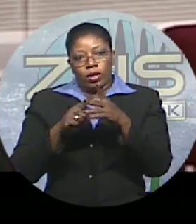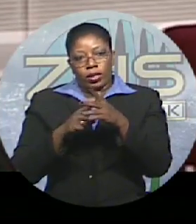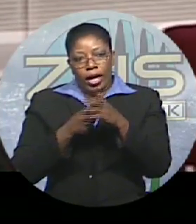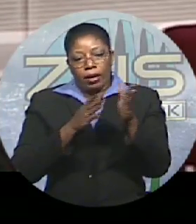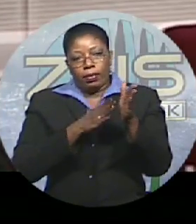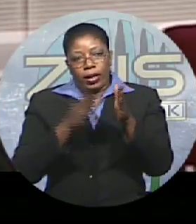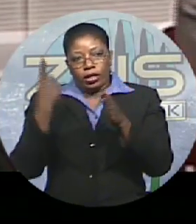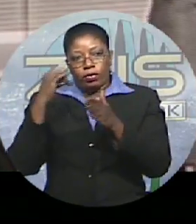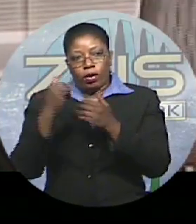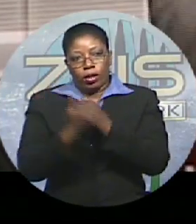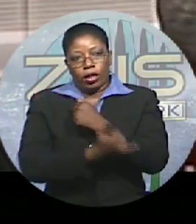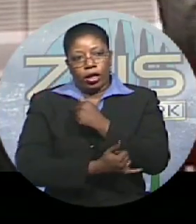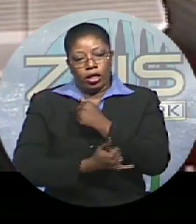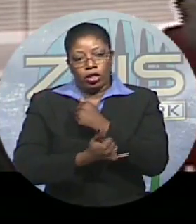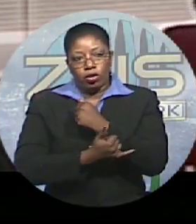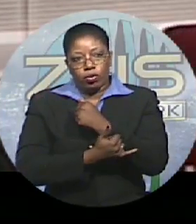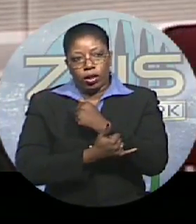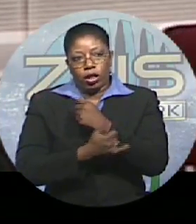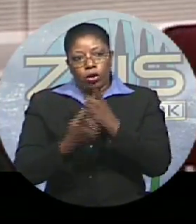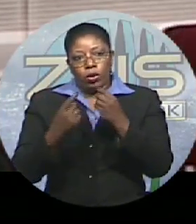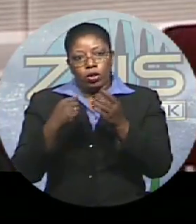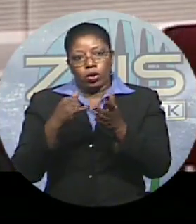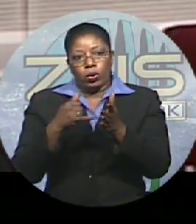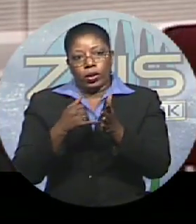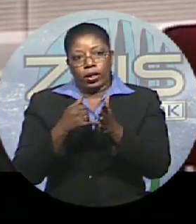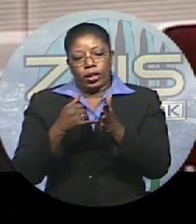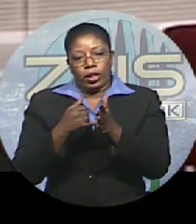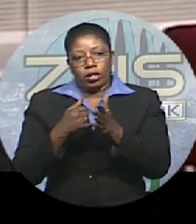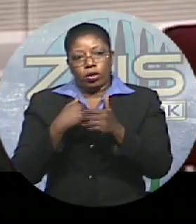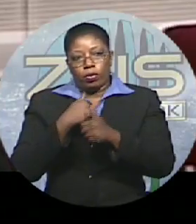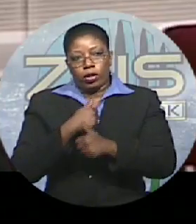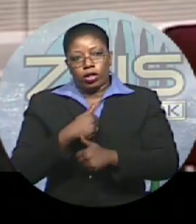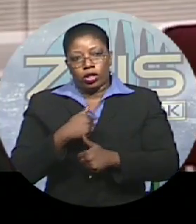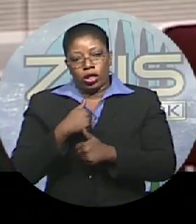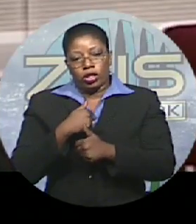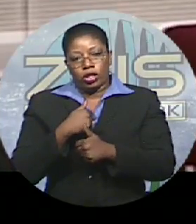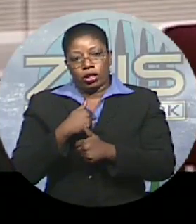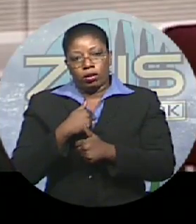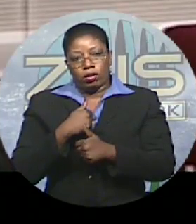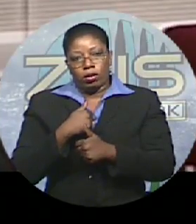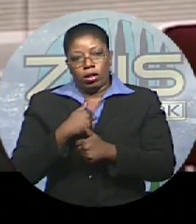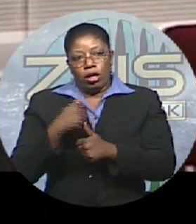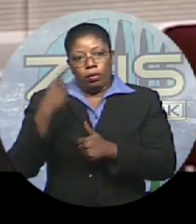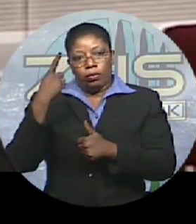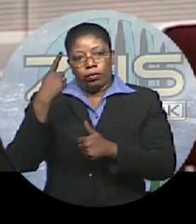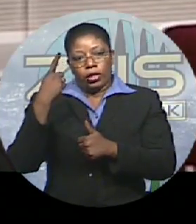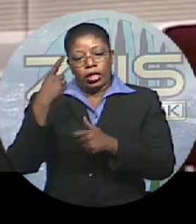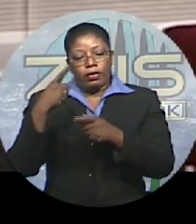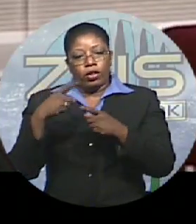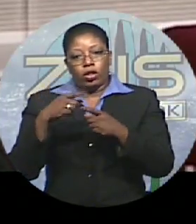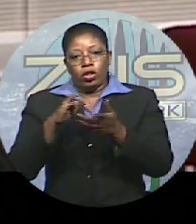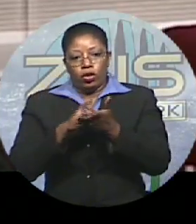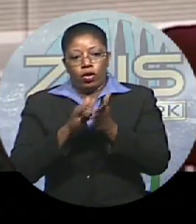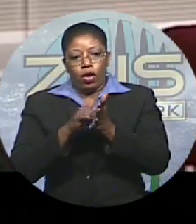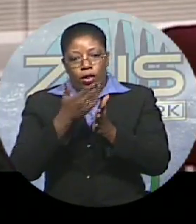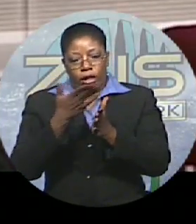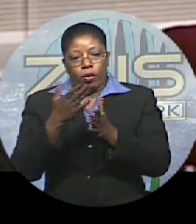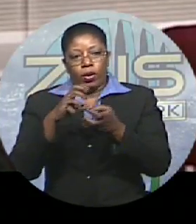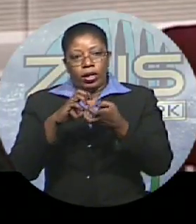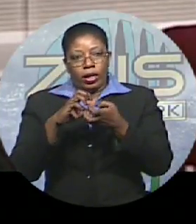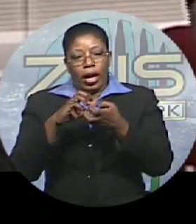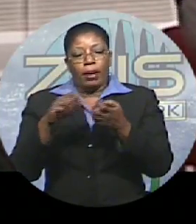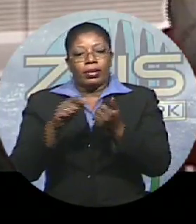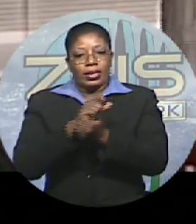plans for the country. But we did this without a full appreciation for the extent of the damage, and that was the mistake of the